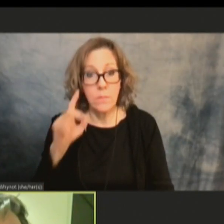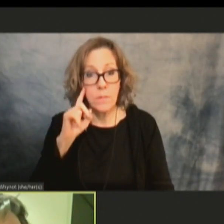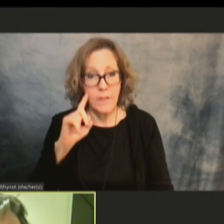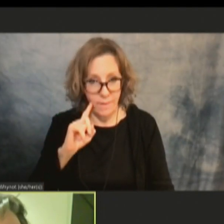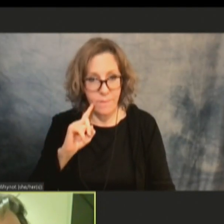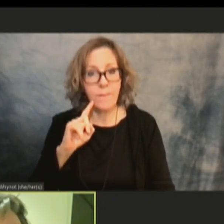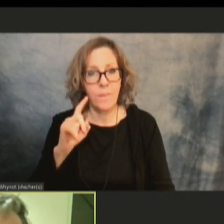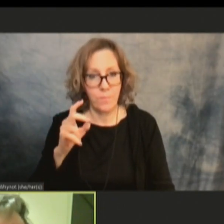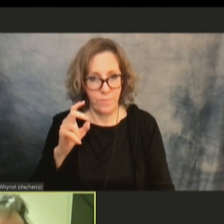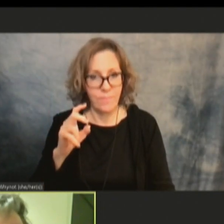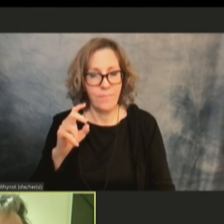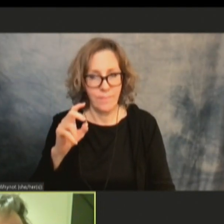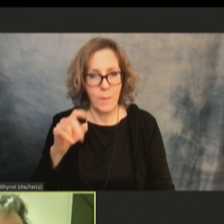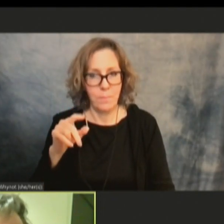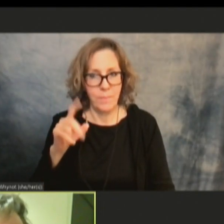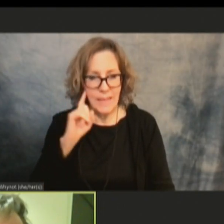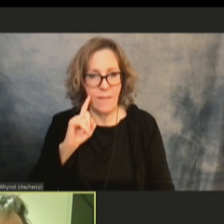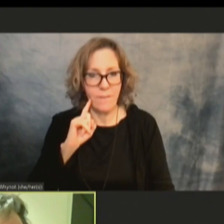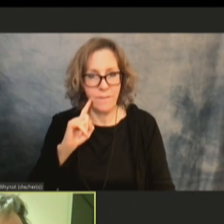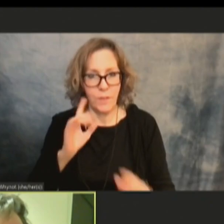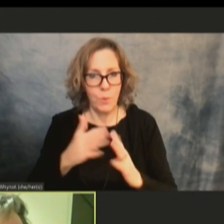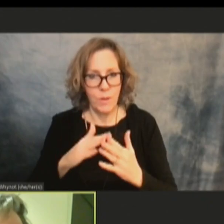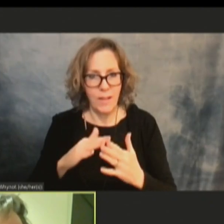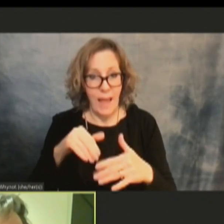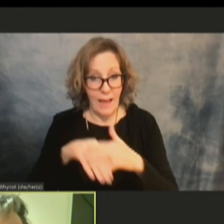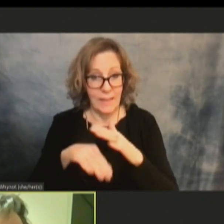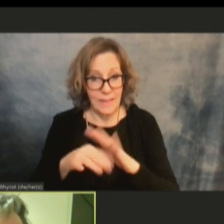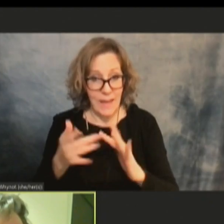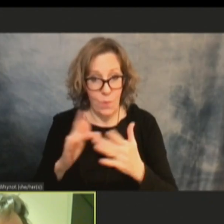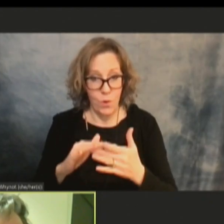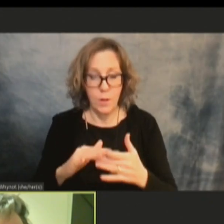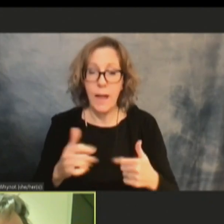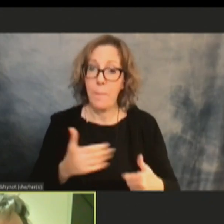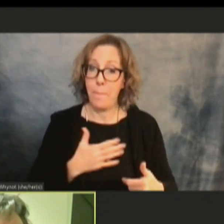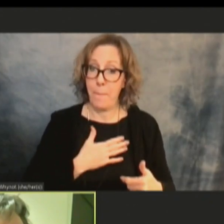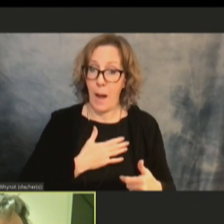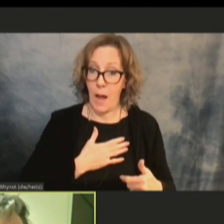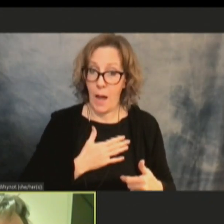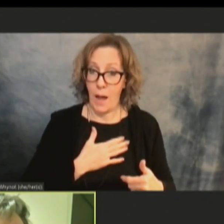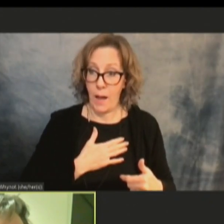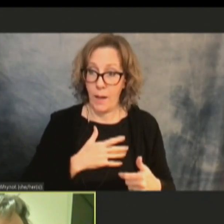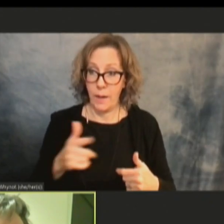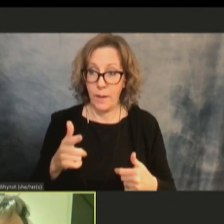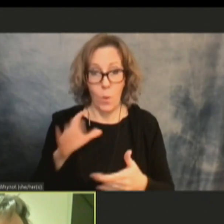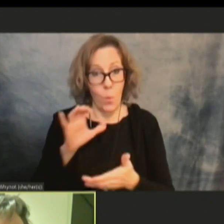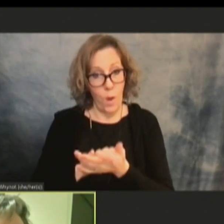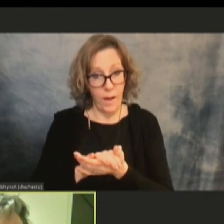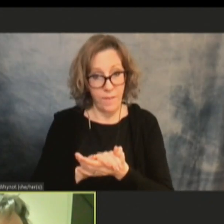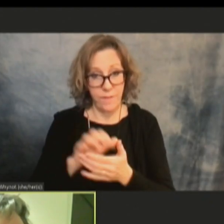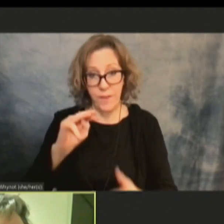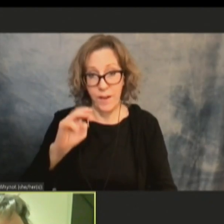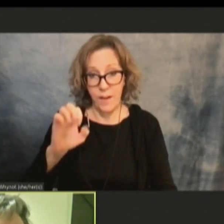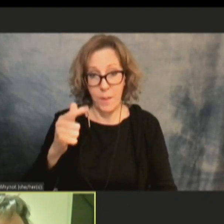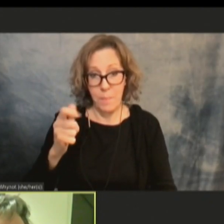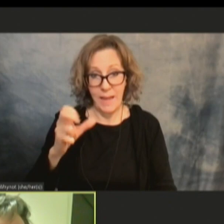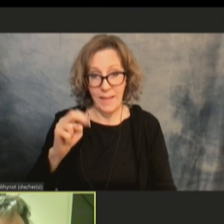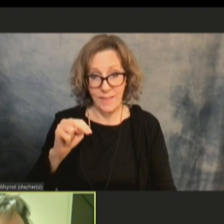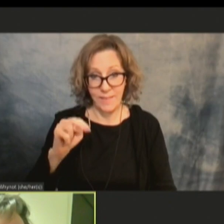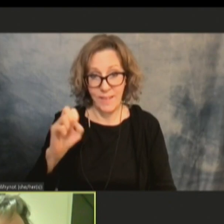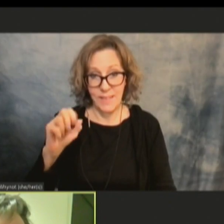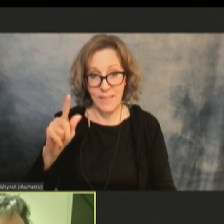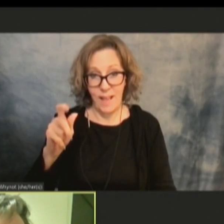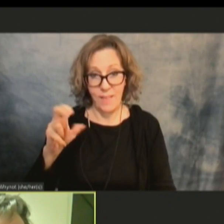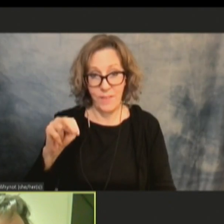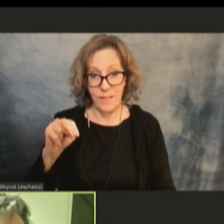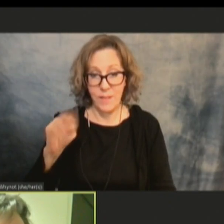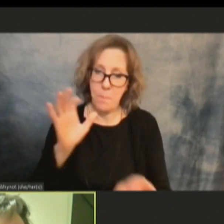And I have been married to my lovely wife, Megan Sullivan, for 17 years, who is a professor and assistant provost